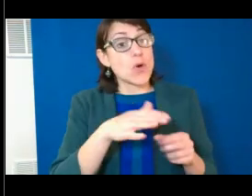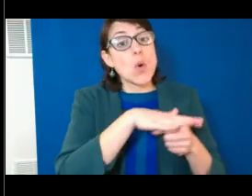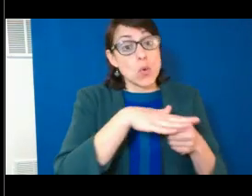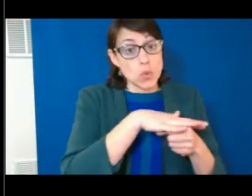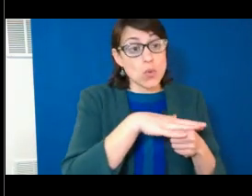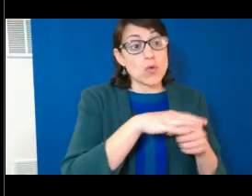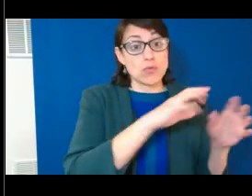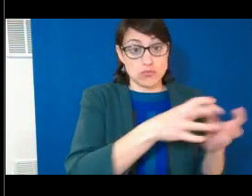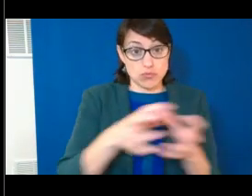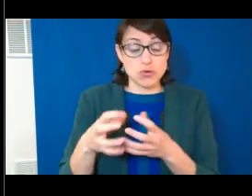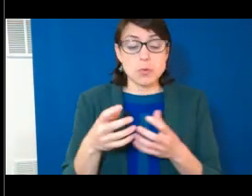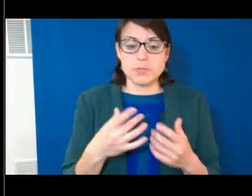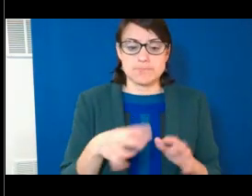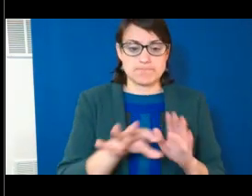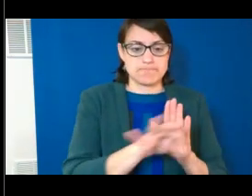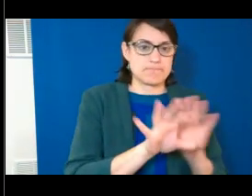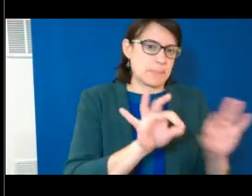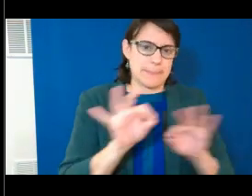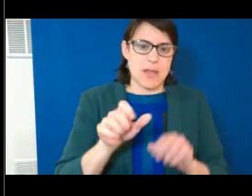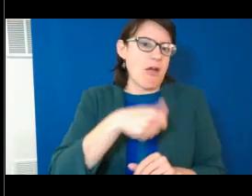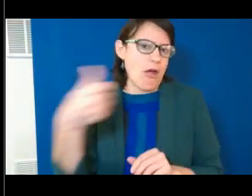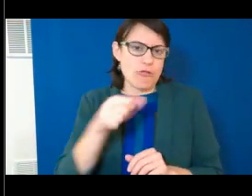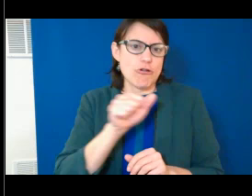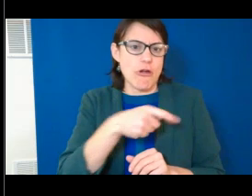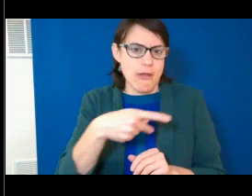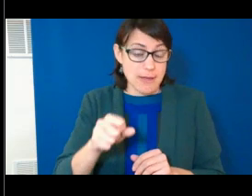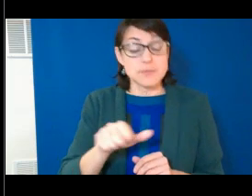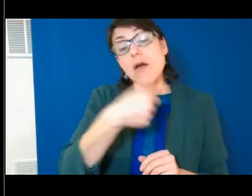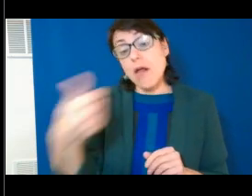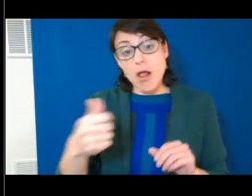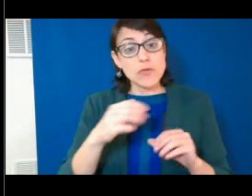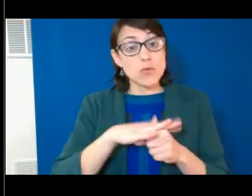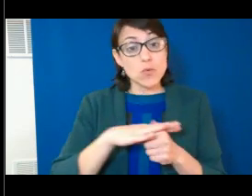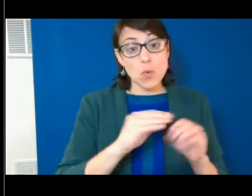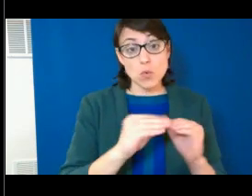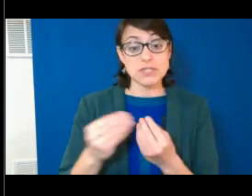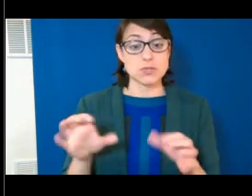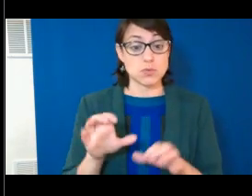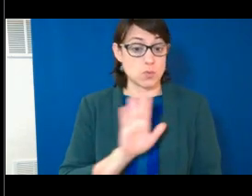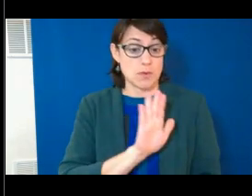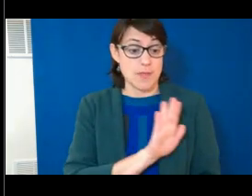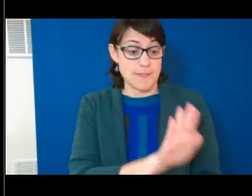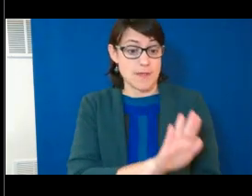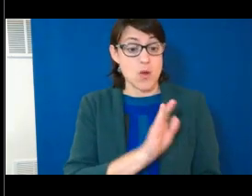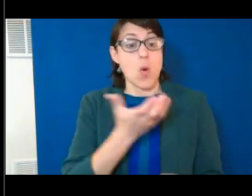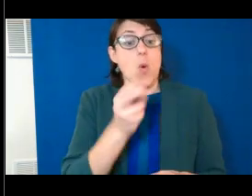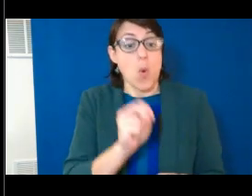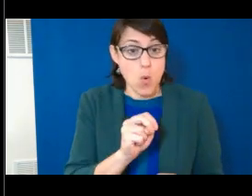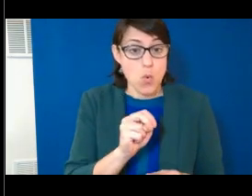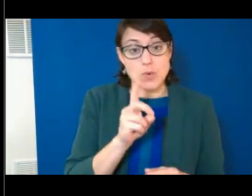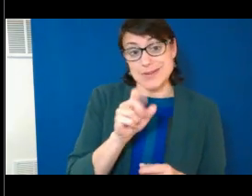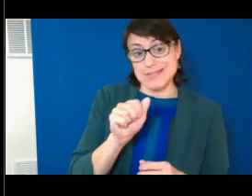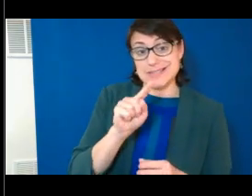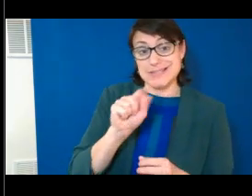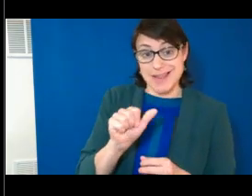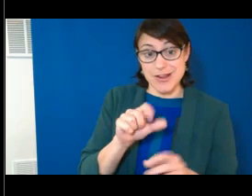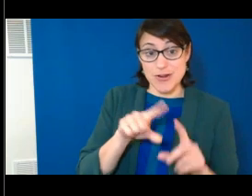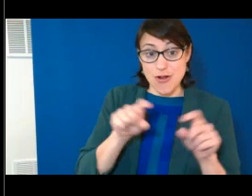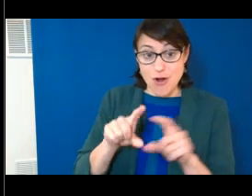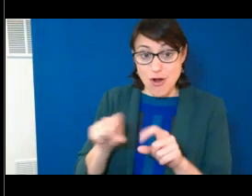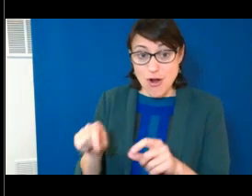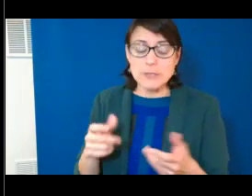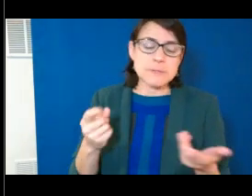local organizations that do their own data cards that are not in sort of on a national platform, and so that's always been a challenge. I've heard a